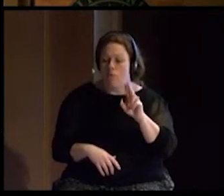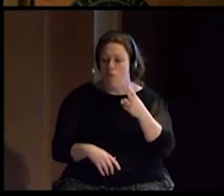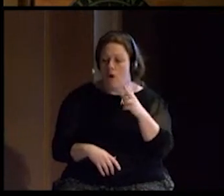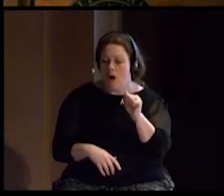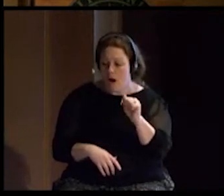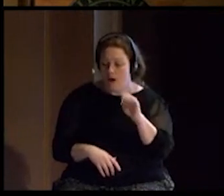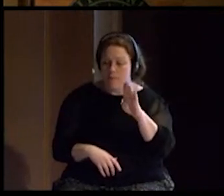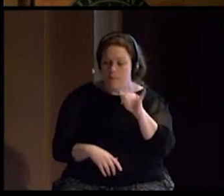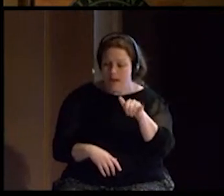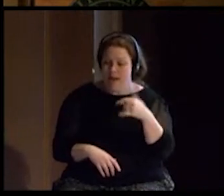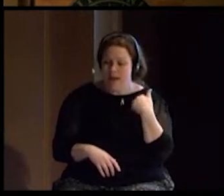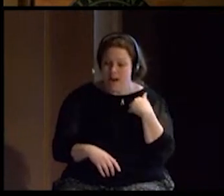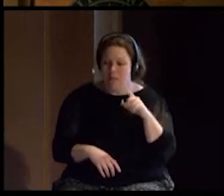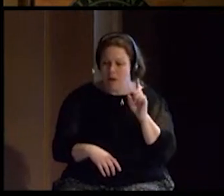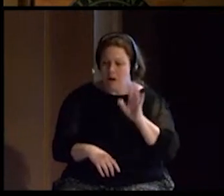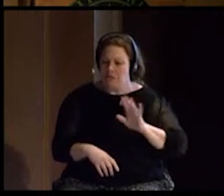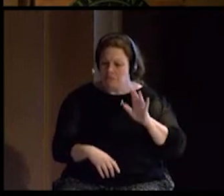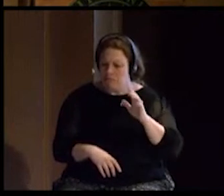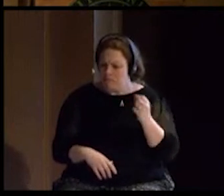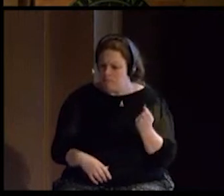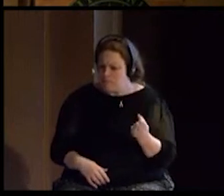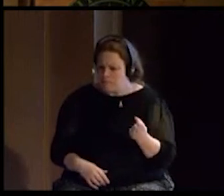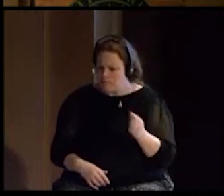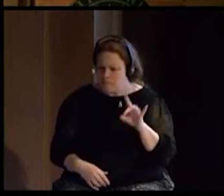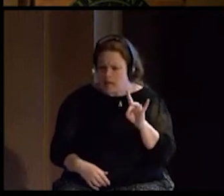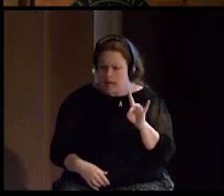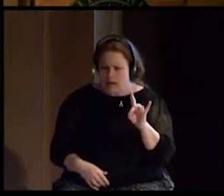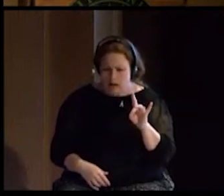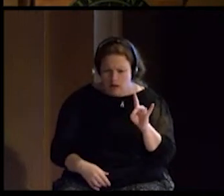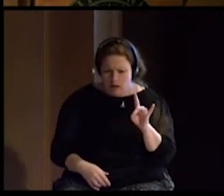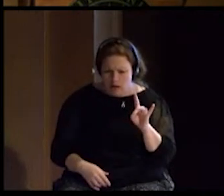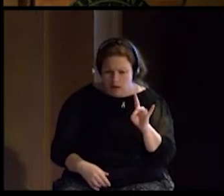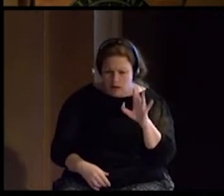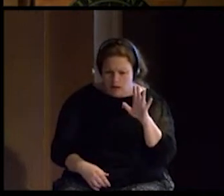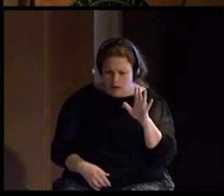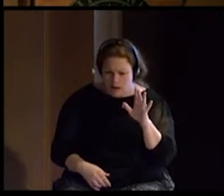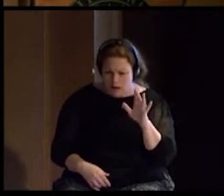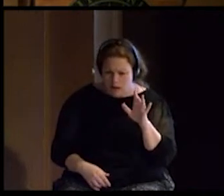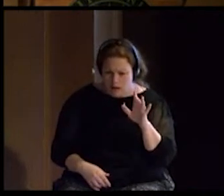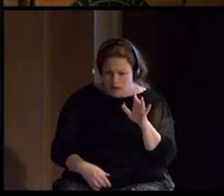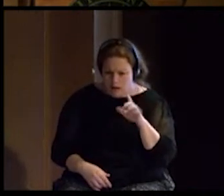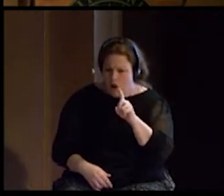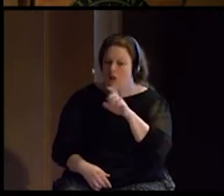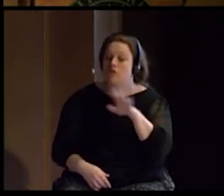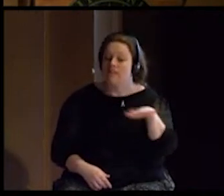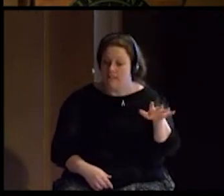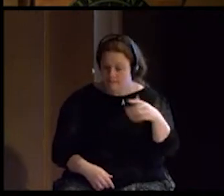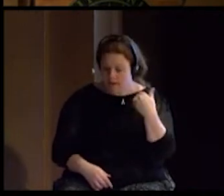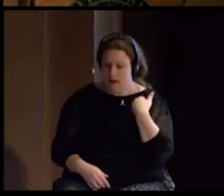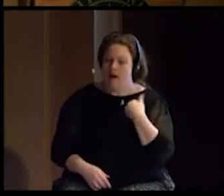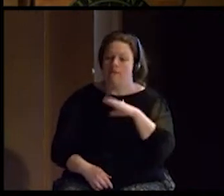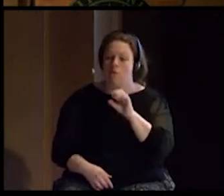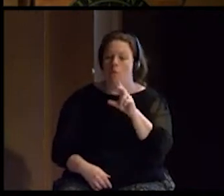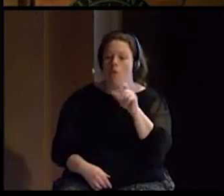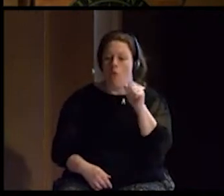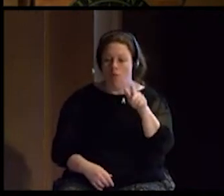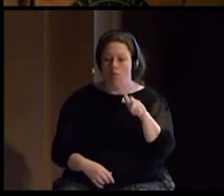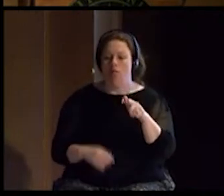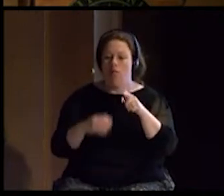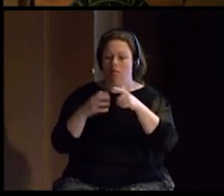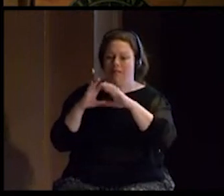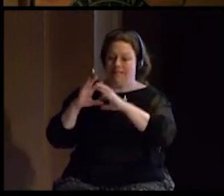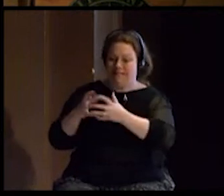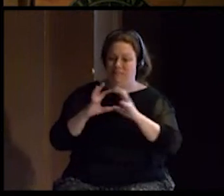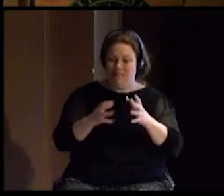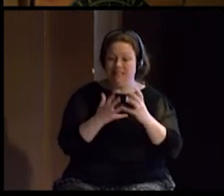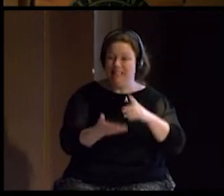fairly diverse reef. But that diversity has declined by half, down to